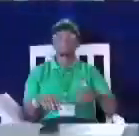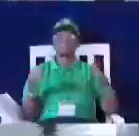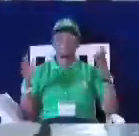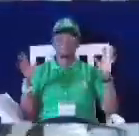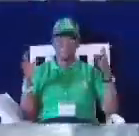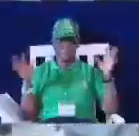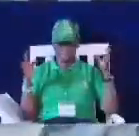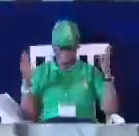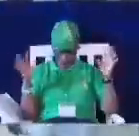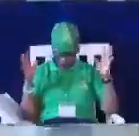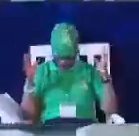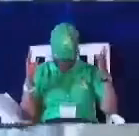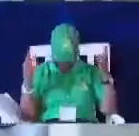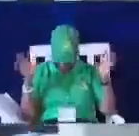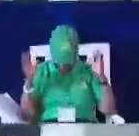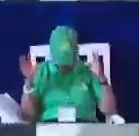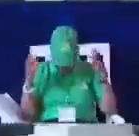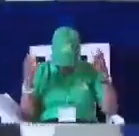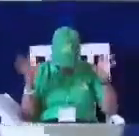Thirteen.